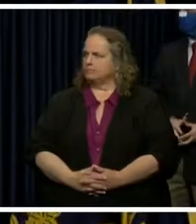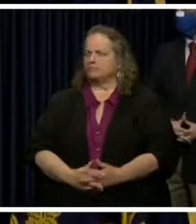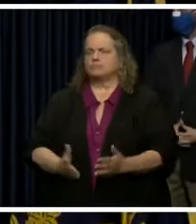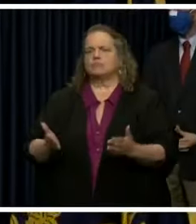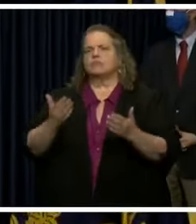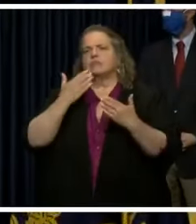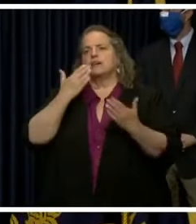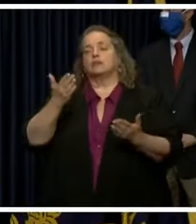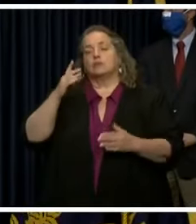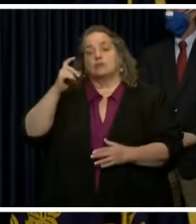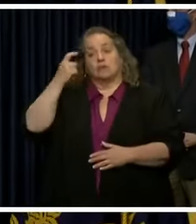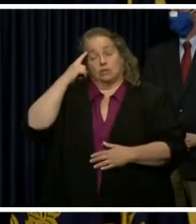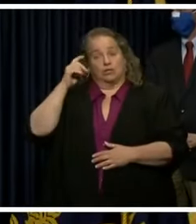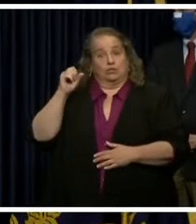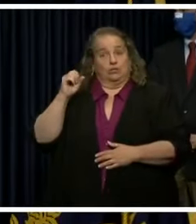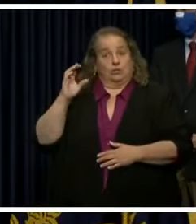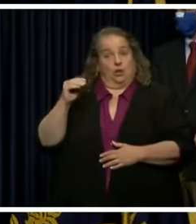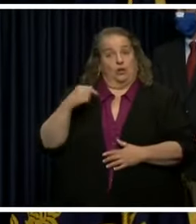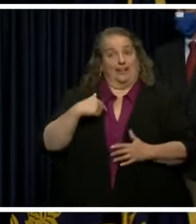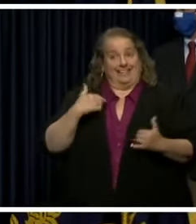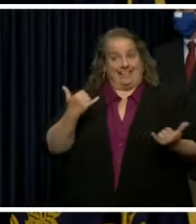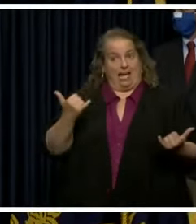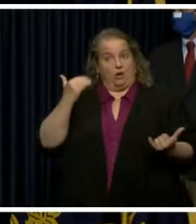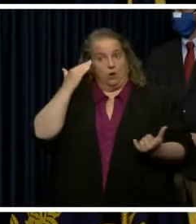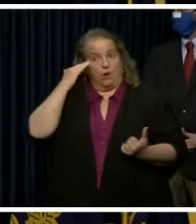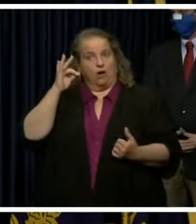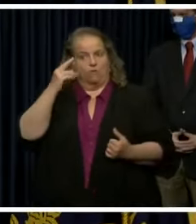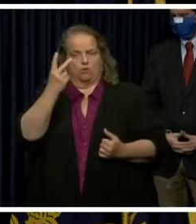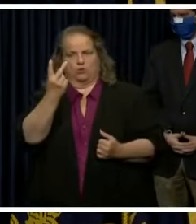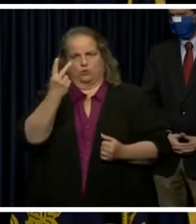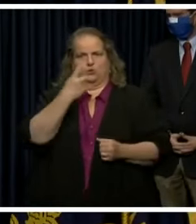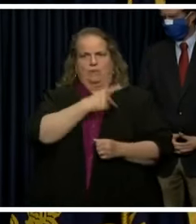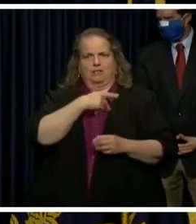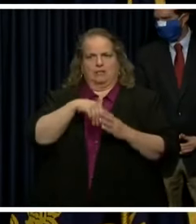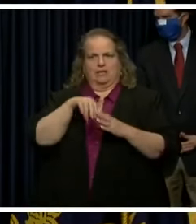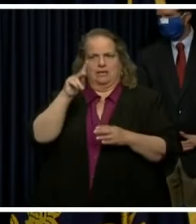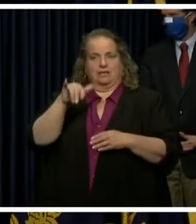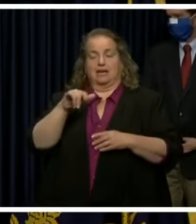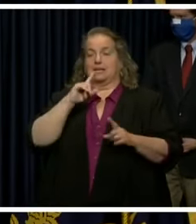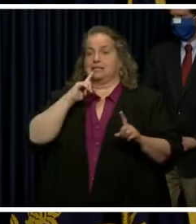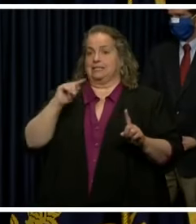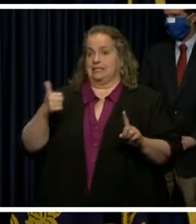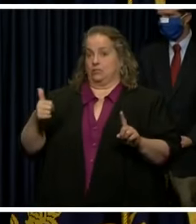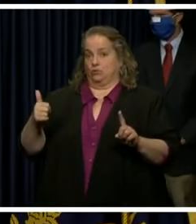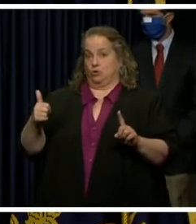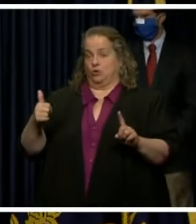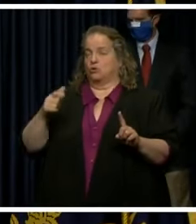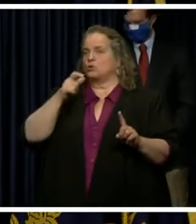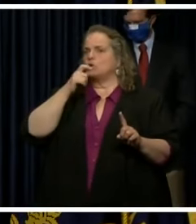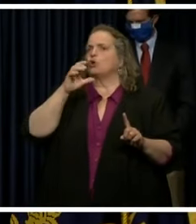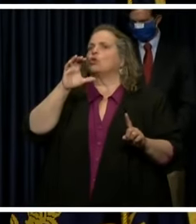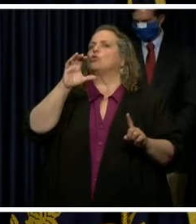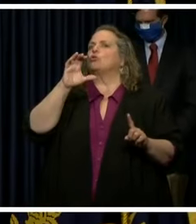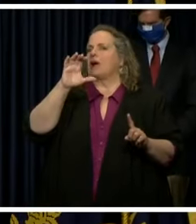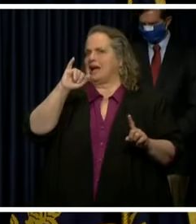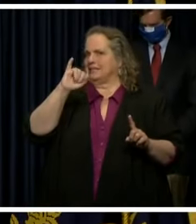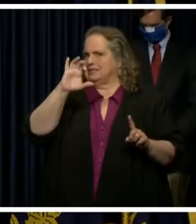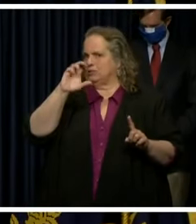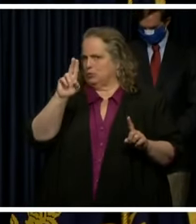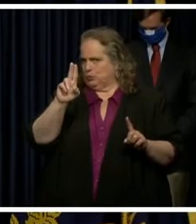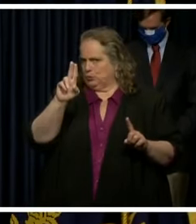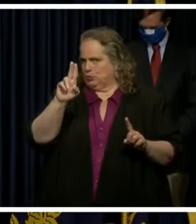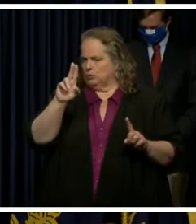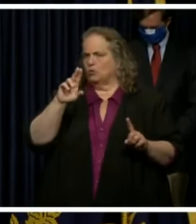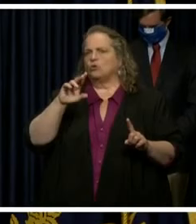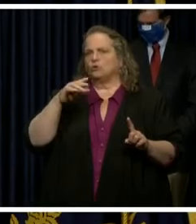Thank you, Governor. So we now are aware of 2 patients in Kentucky. One is the 10-year-old who is critically ill in the intensive